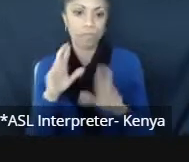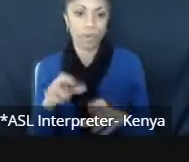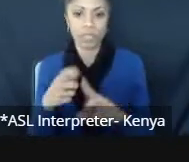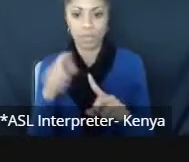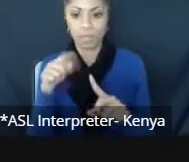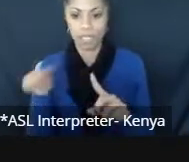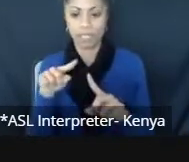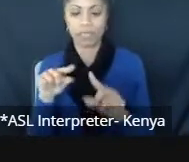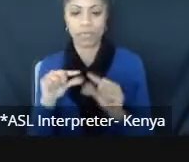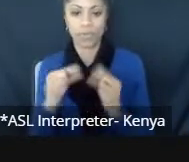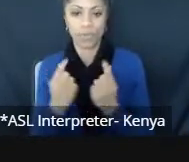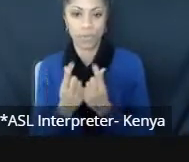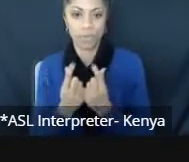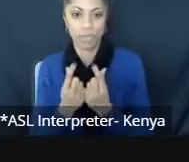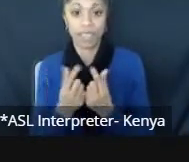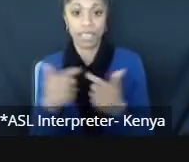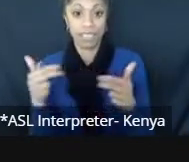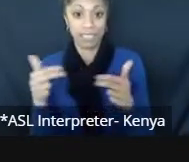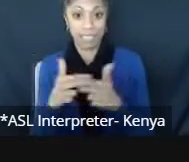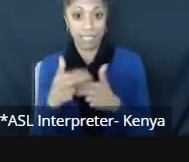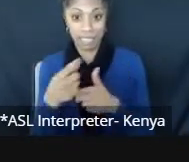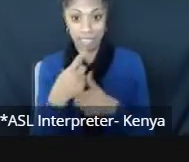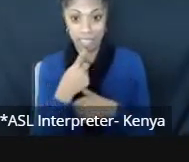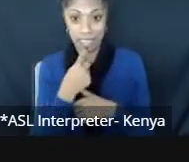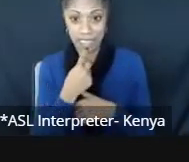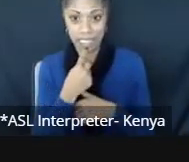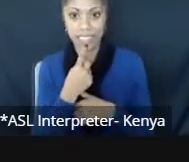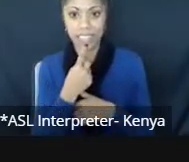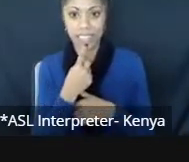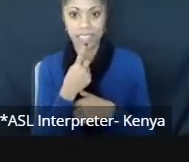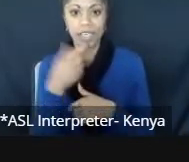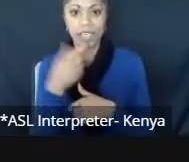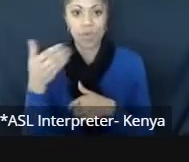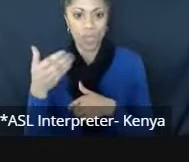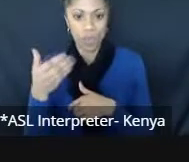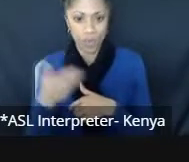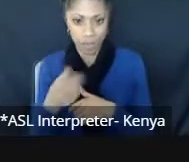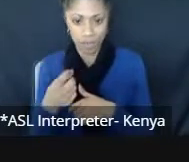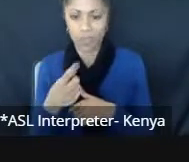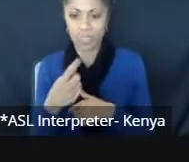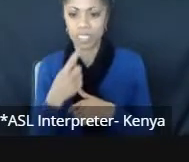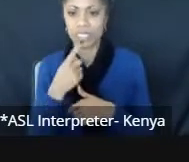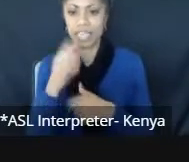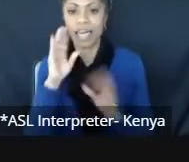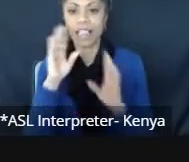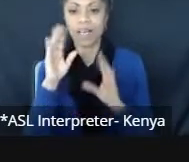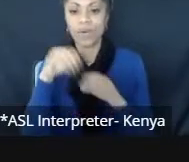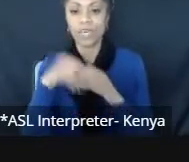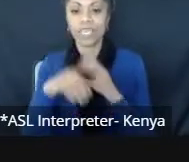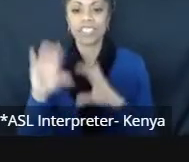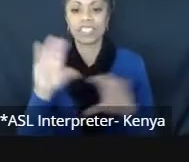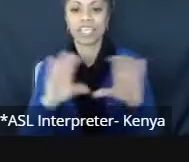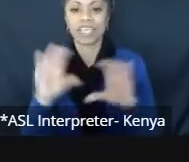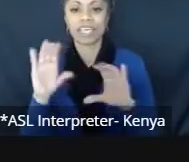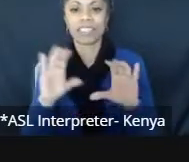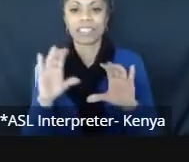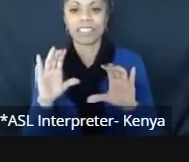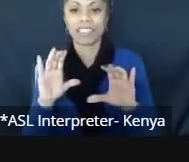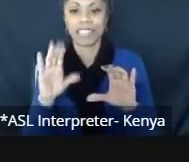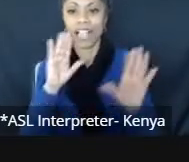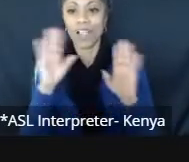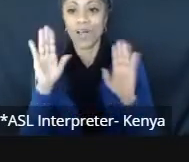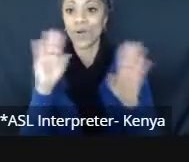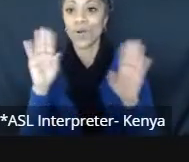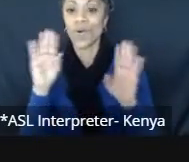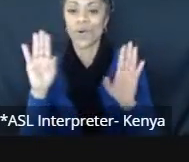And as the slide says, we welcome you to say hello in the chat as